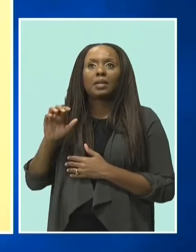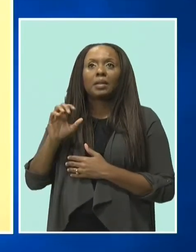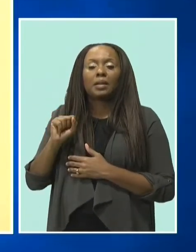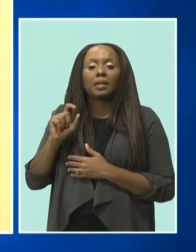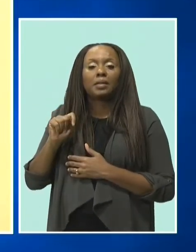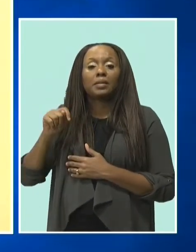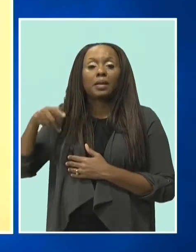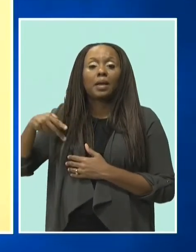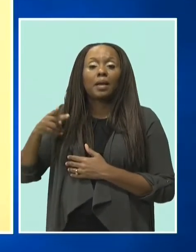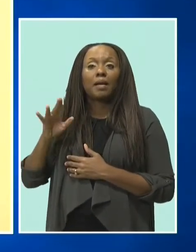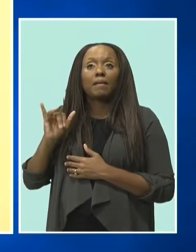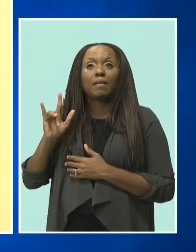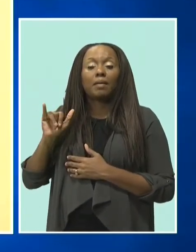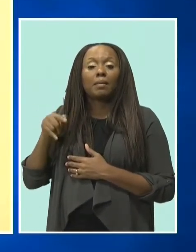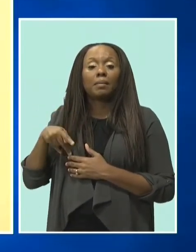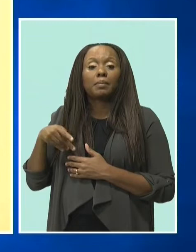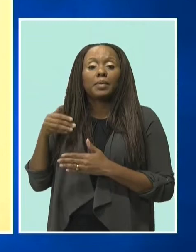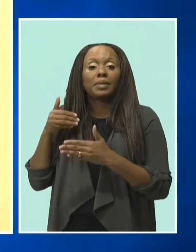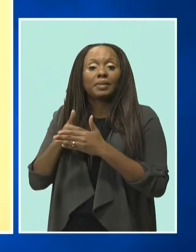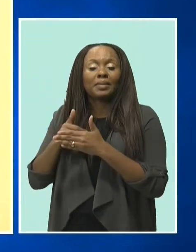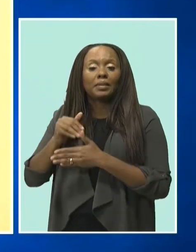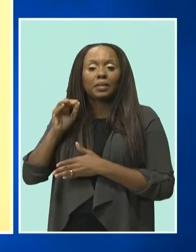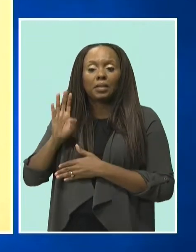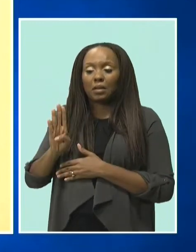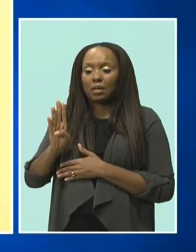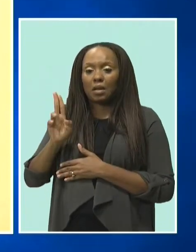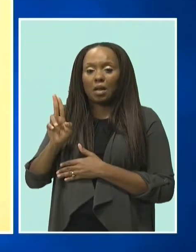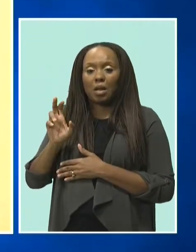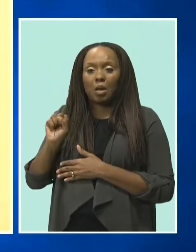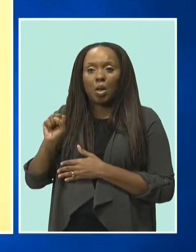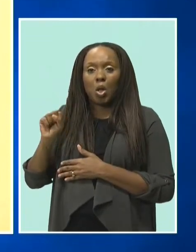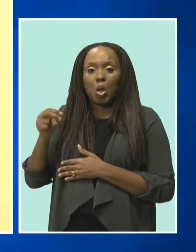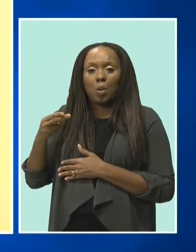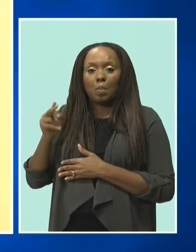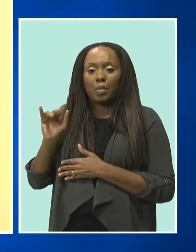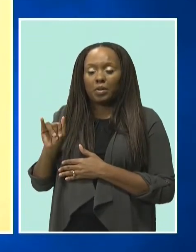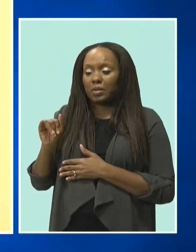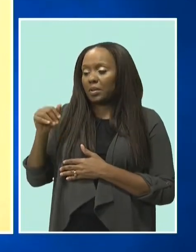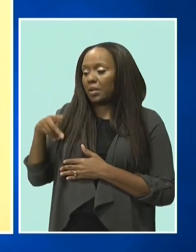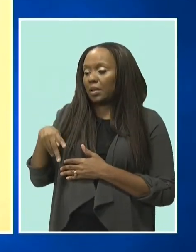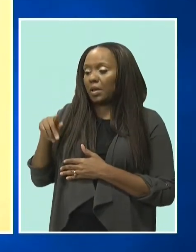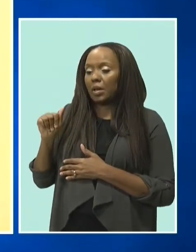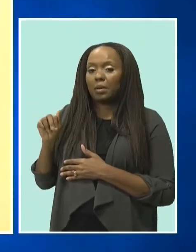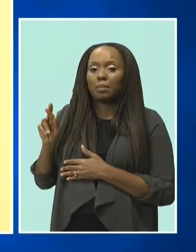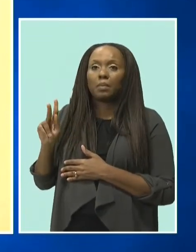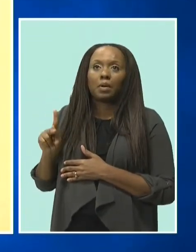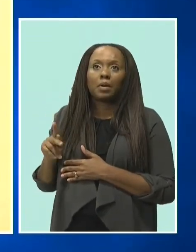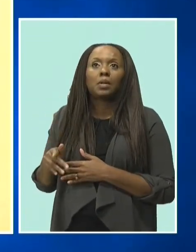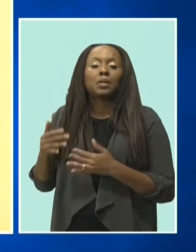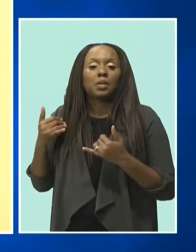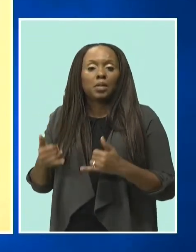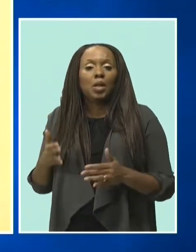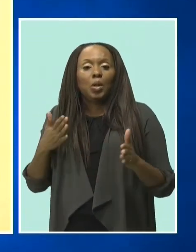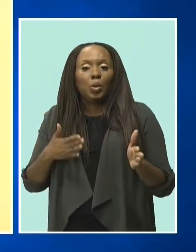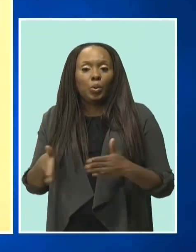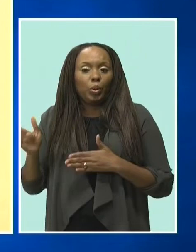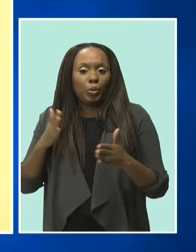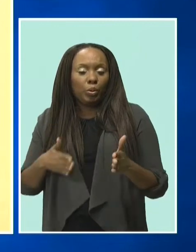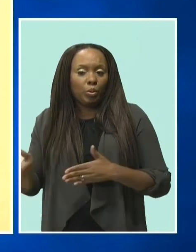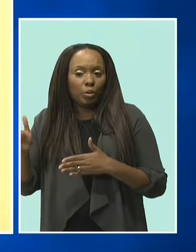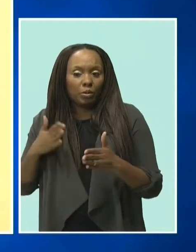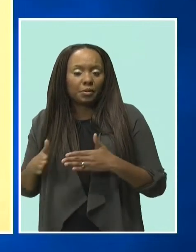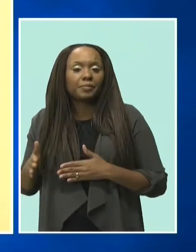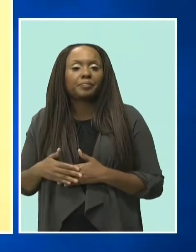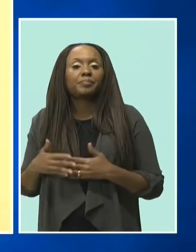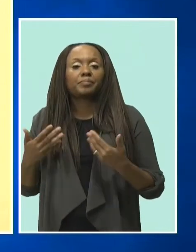Harrow Plantation, which is near Bushy Park. So those are really the plans that are now going through the permitting process. They've been here